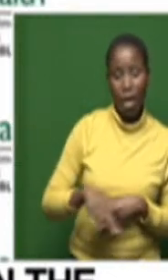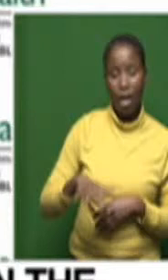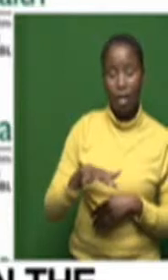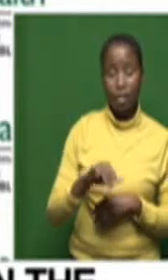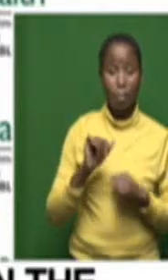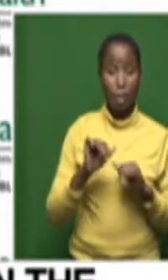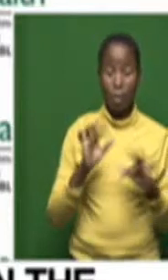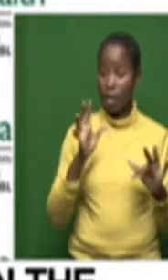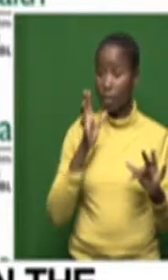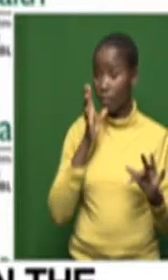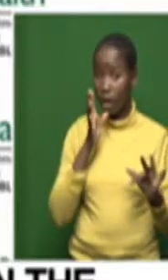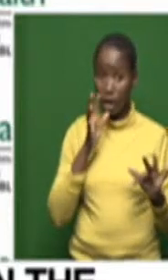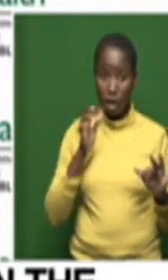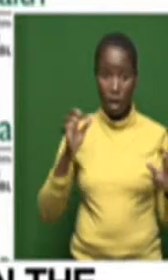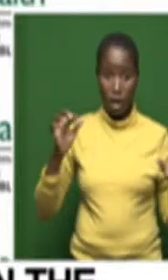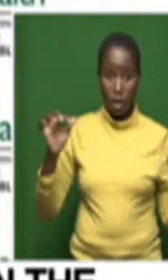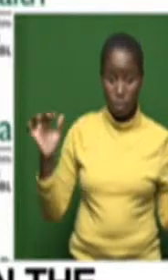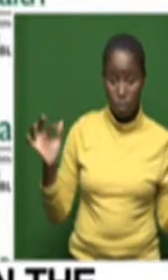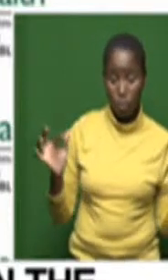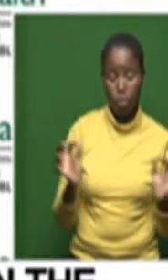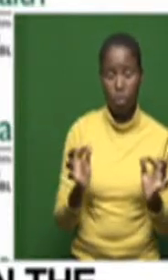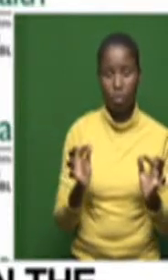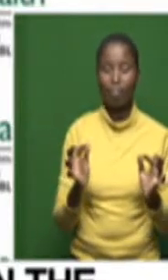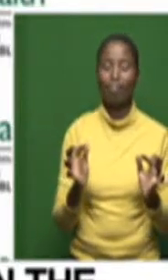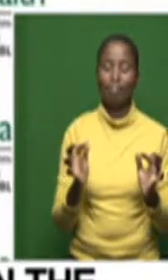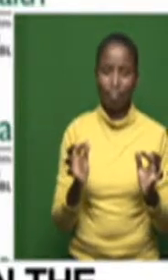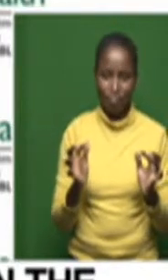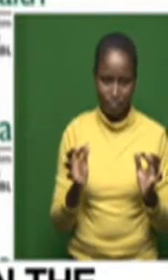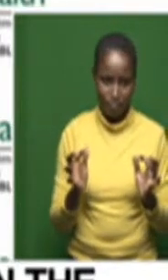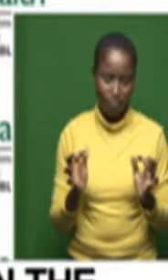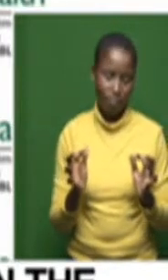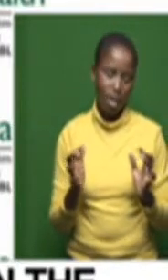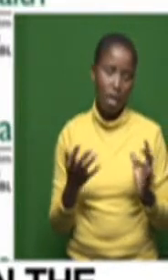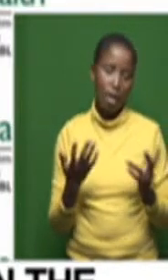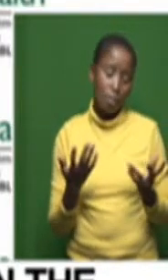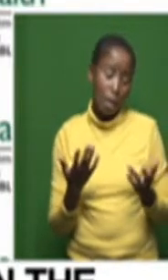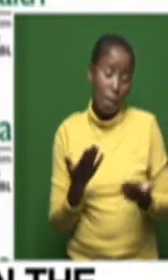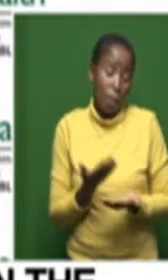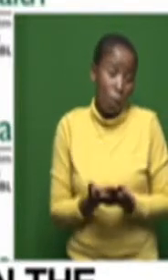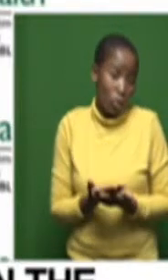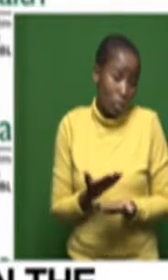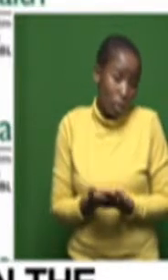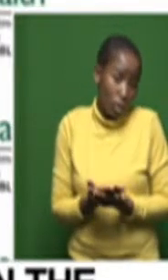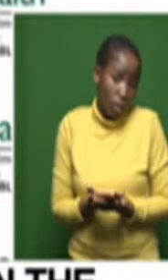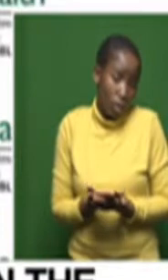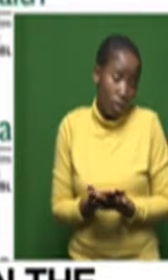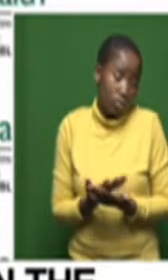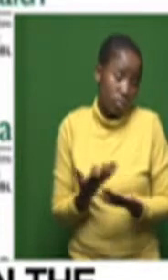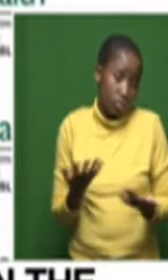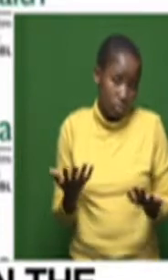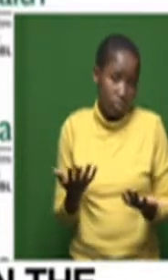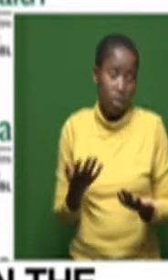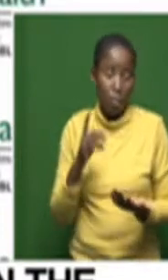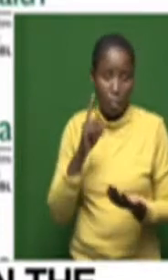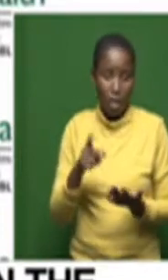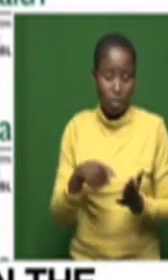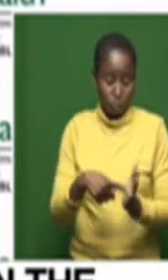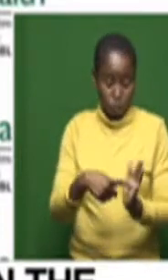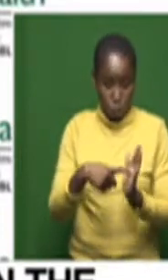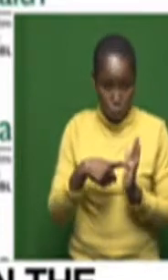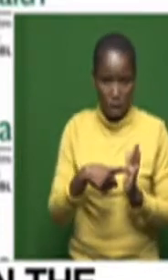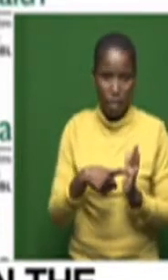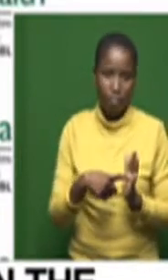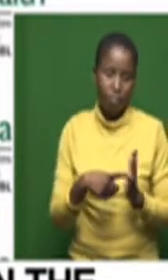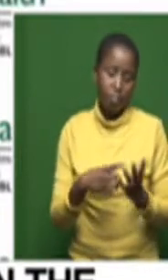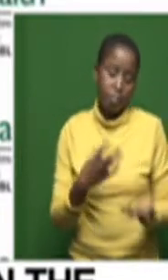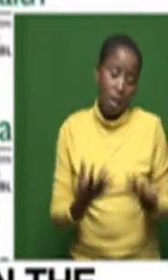that is a possibility where a locally determined requirement can be either